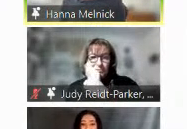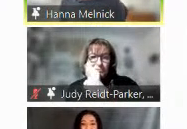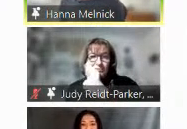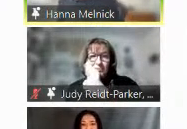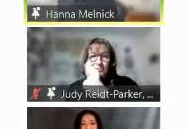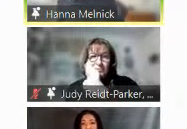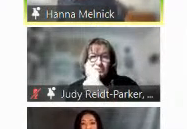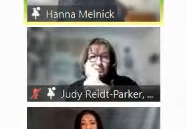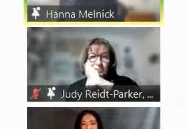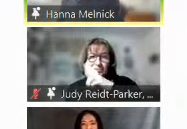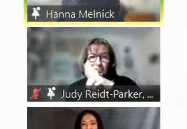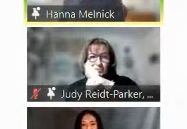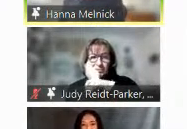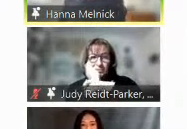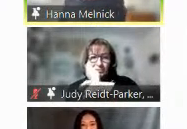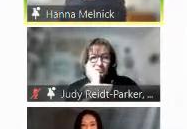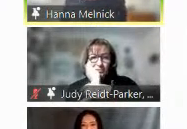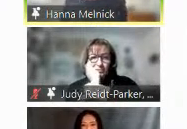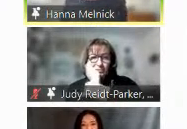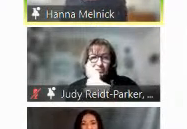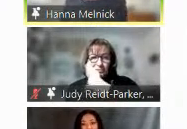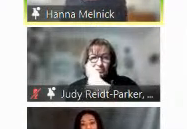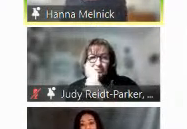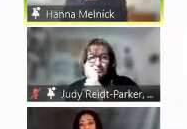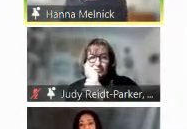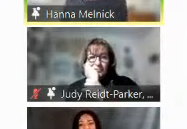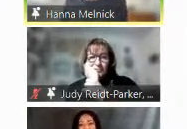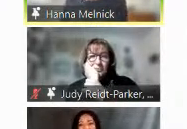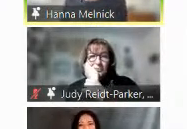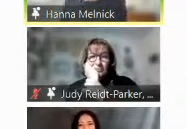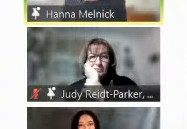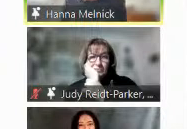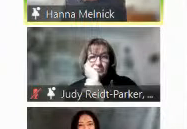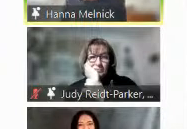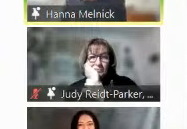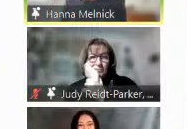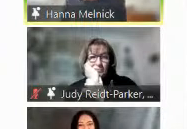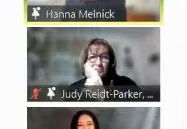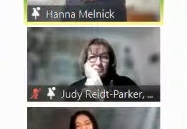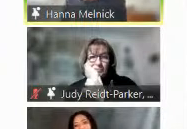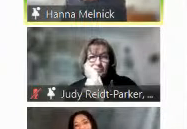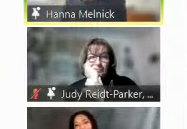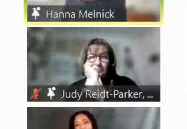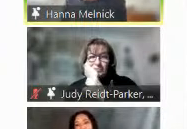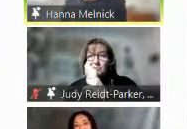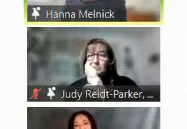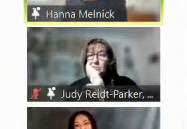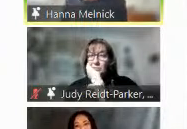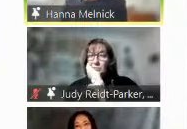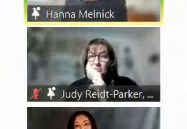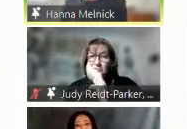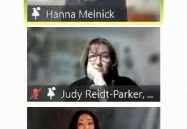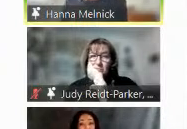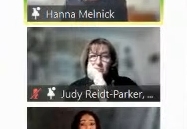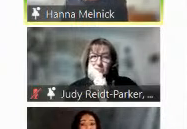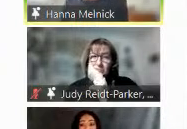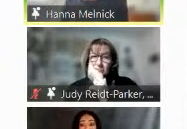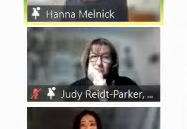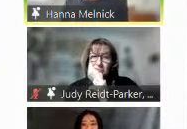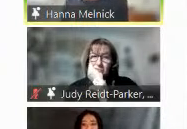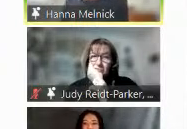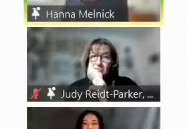children in a group, but that group size is smaller in a small family childcare home or when school-age children are not present.